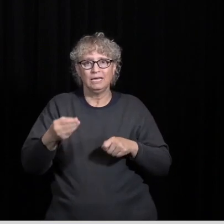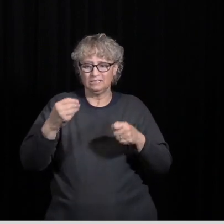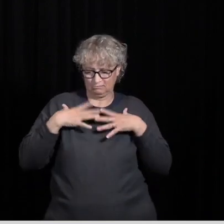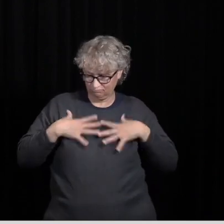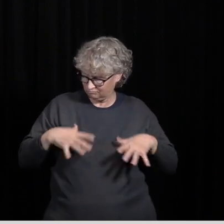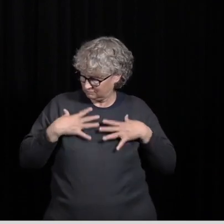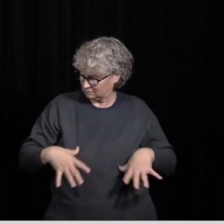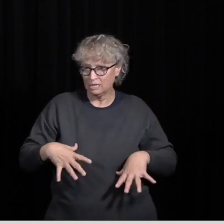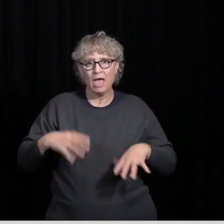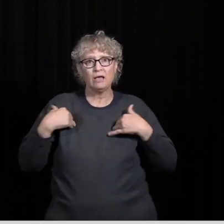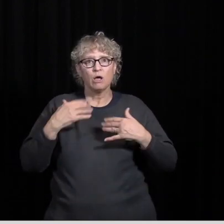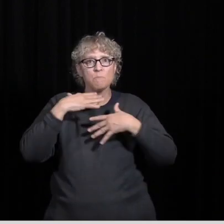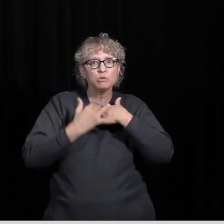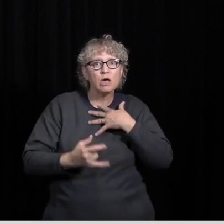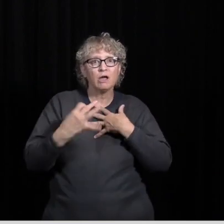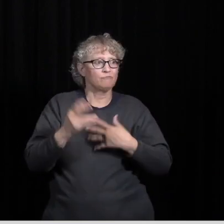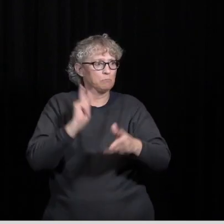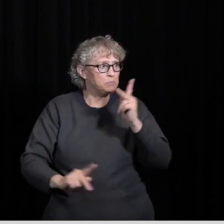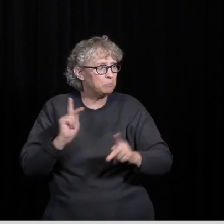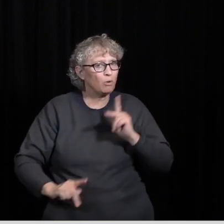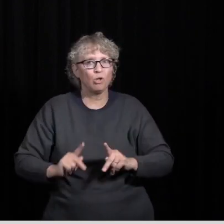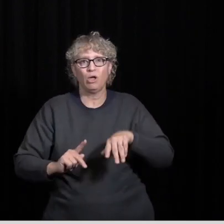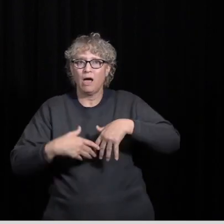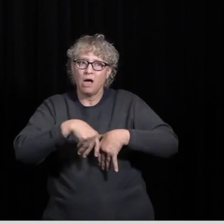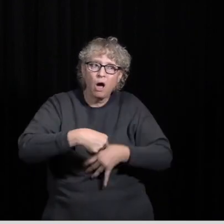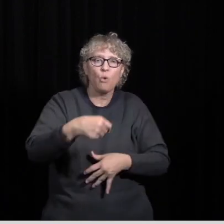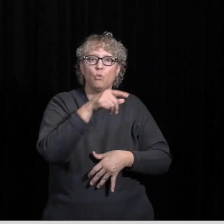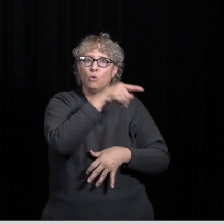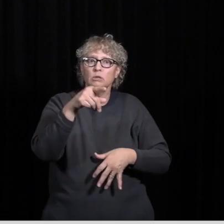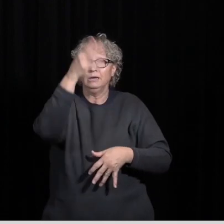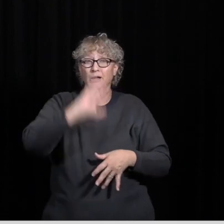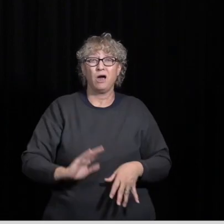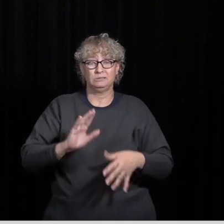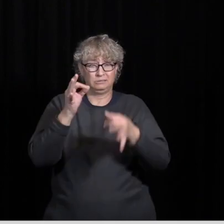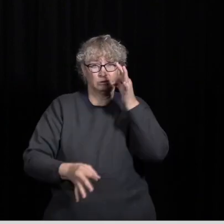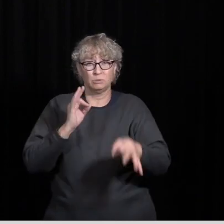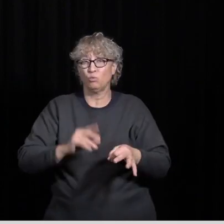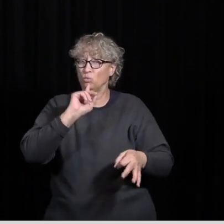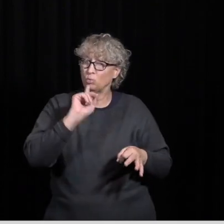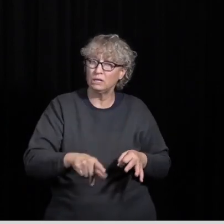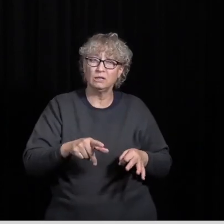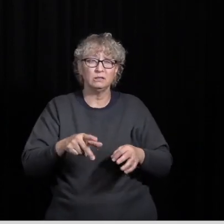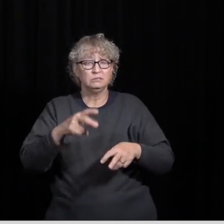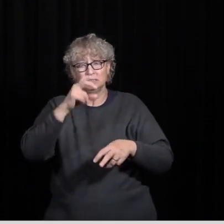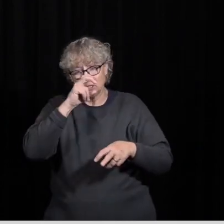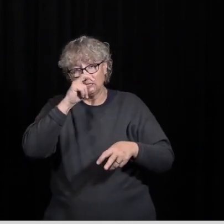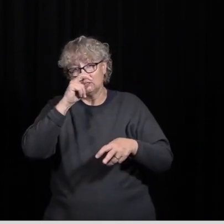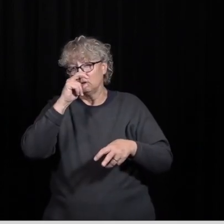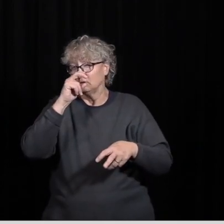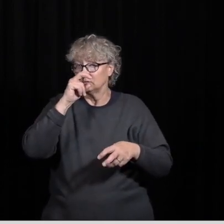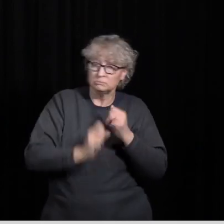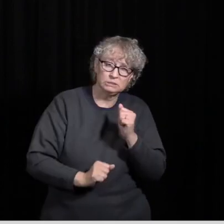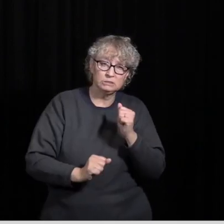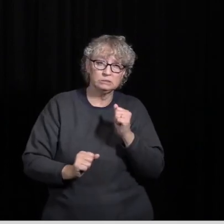against him. God's judgment is absolutely eternal and harsh and real and vividly described in all of the scriptures as